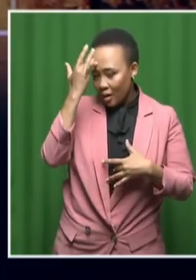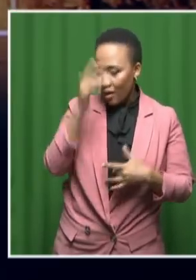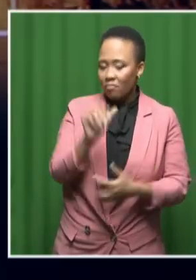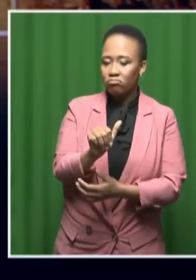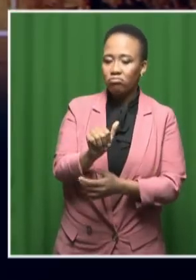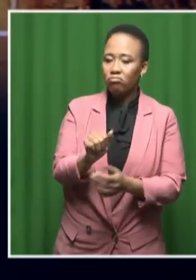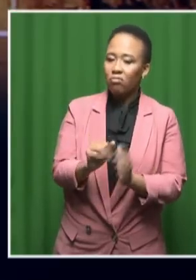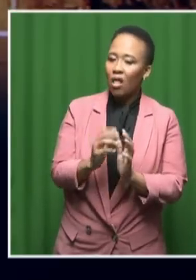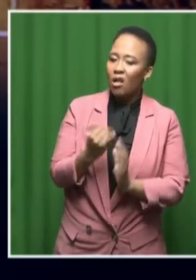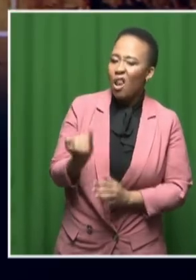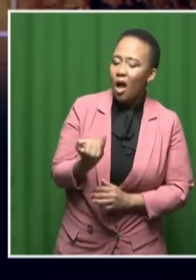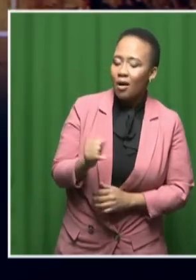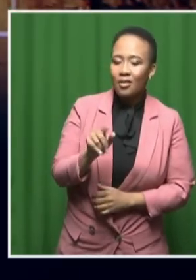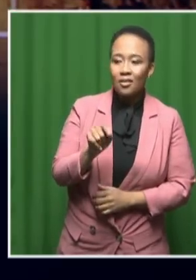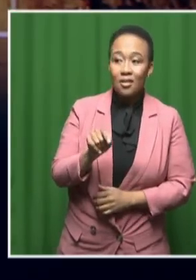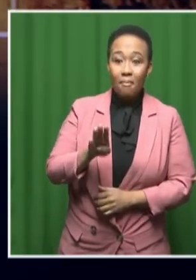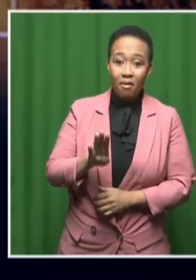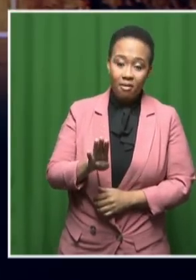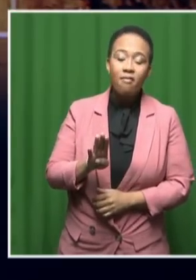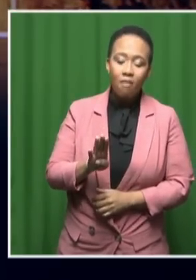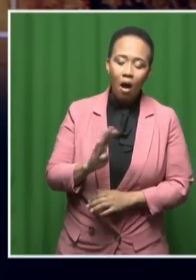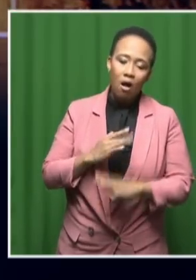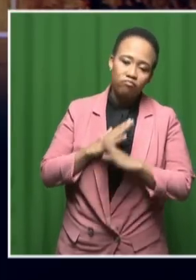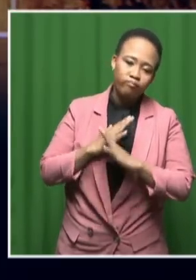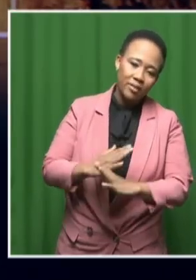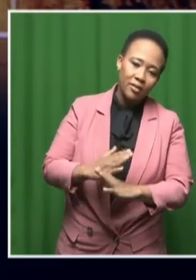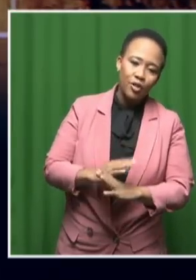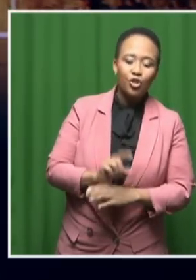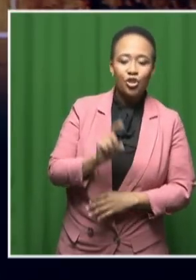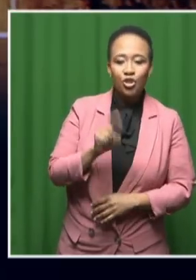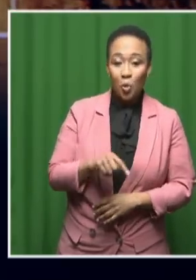such as TB as well. So that's the word for now from the professor.